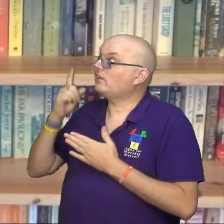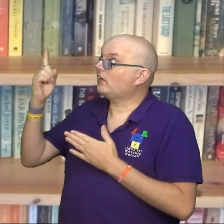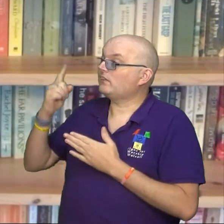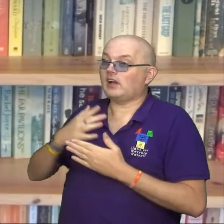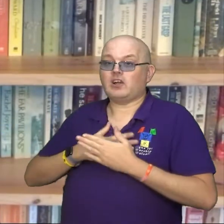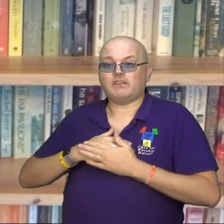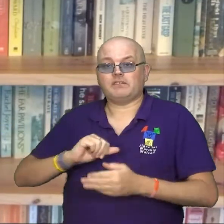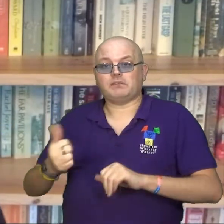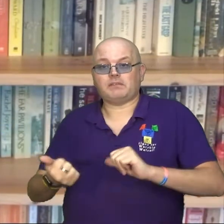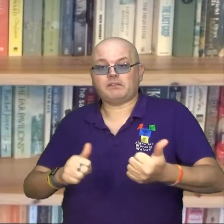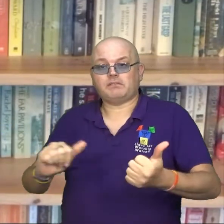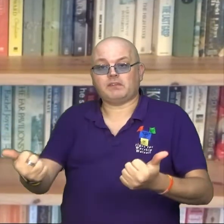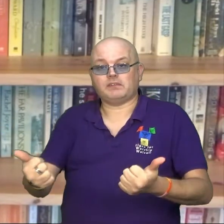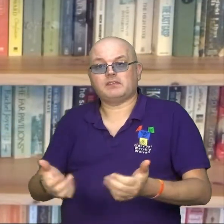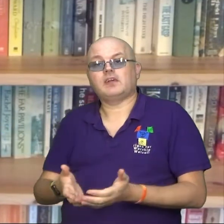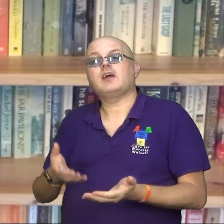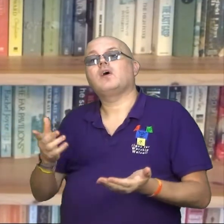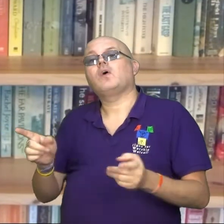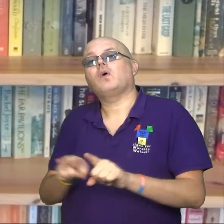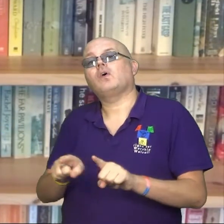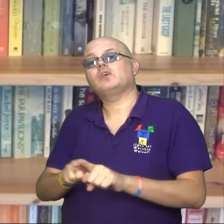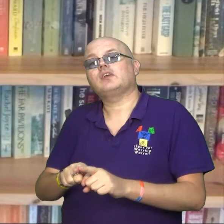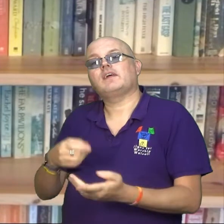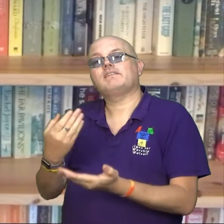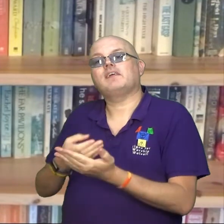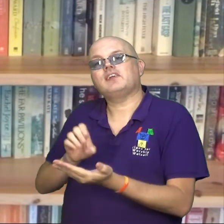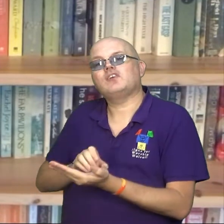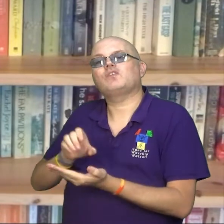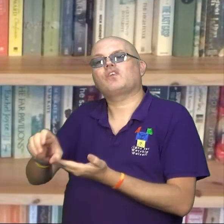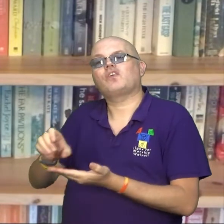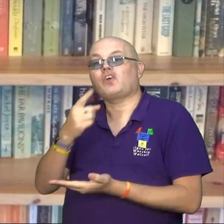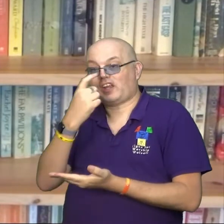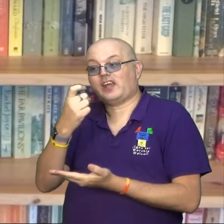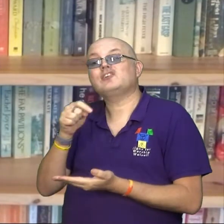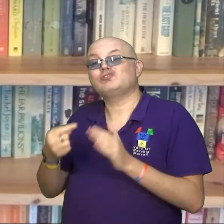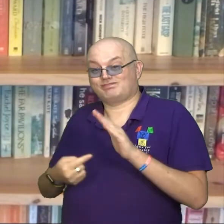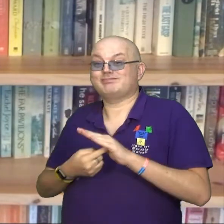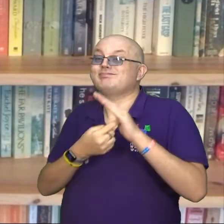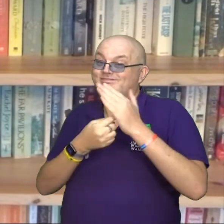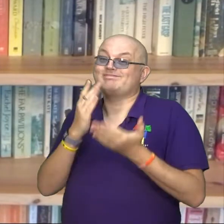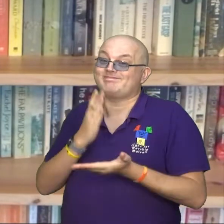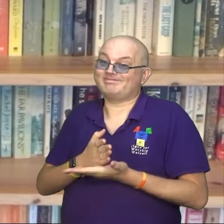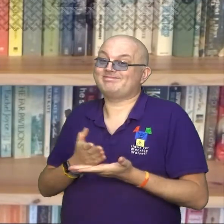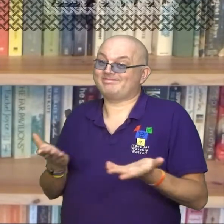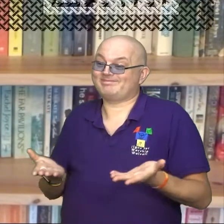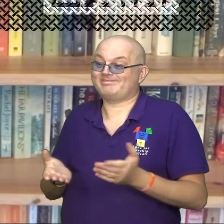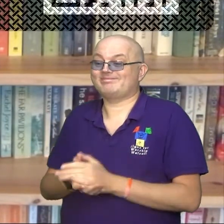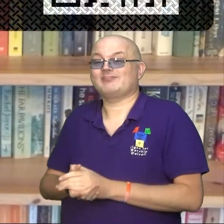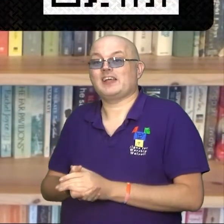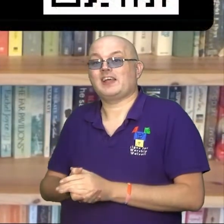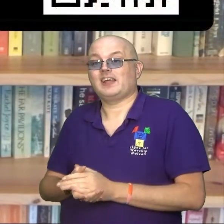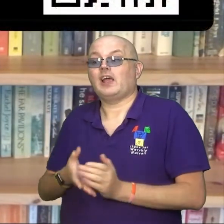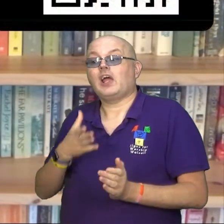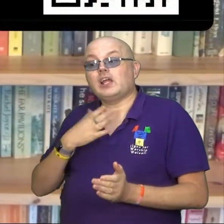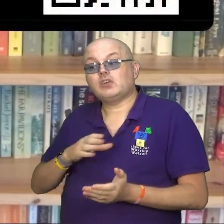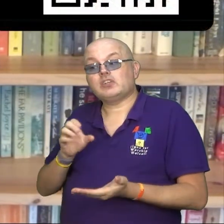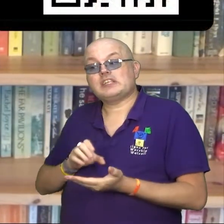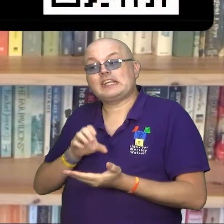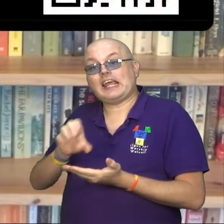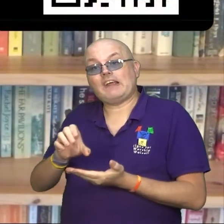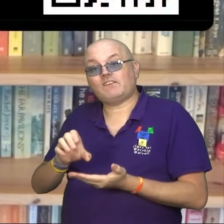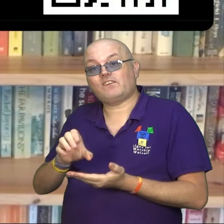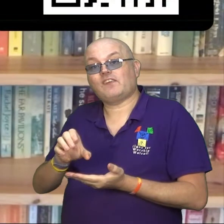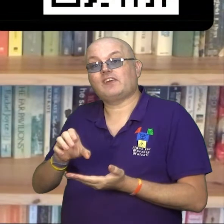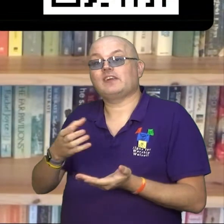God and loving others. But we can also give financially, and that's important too. If you would like to